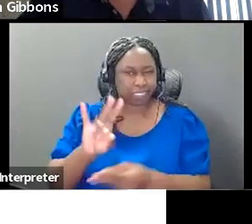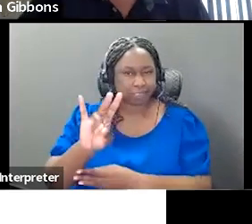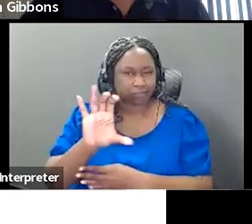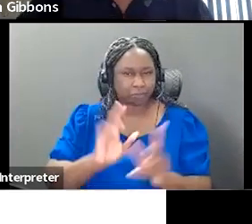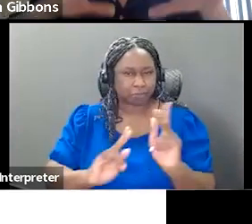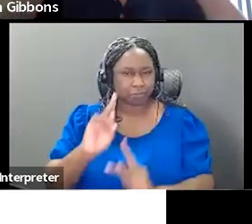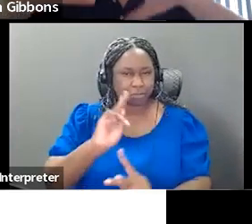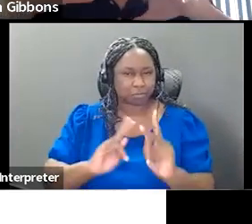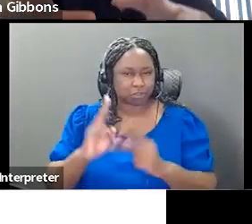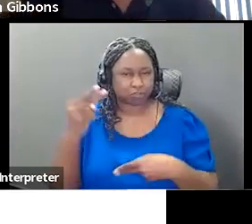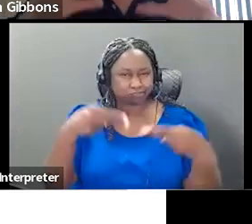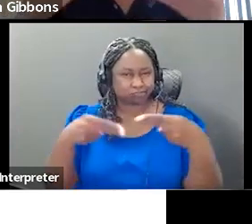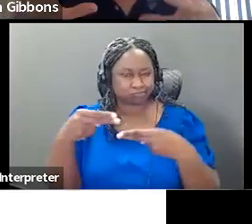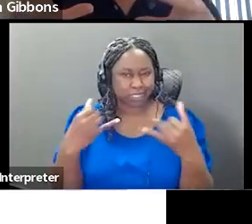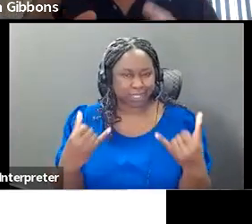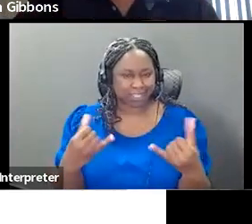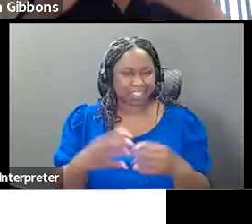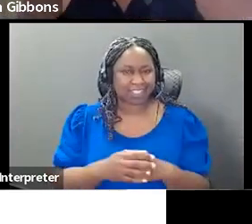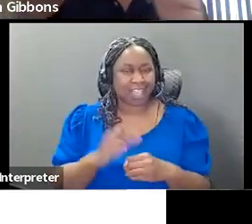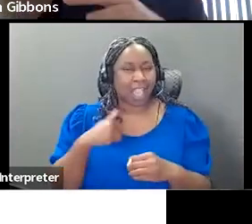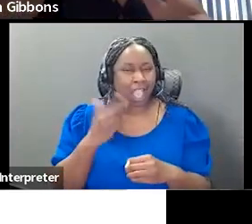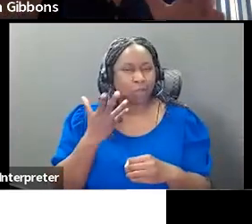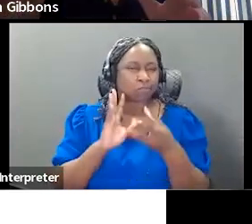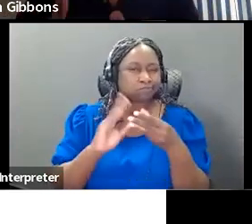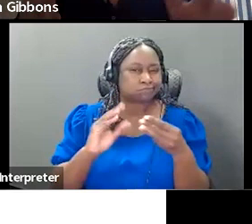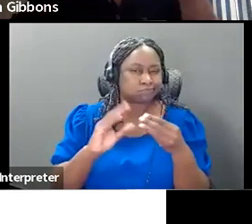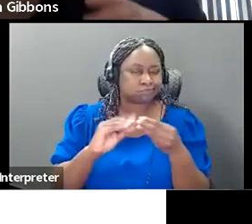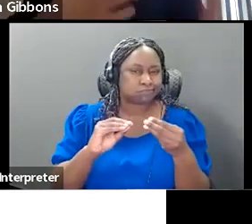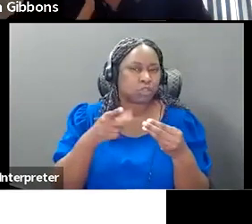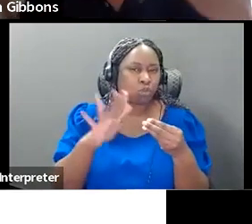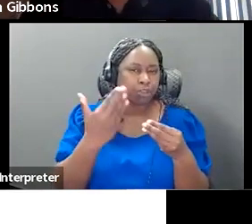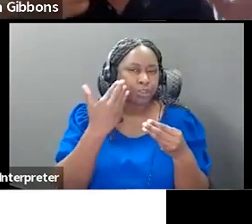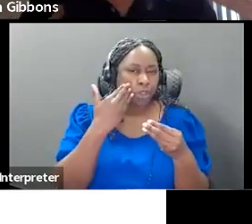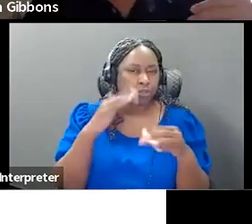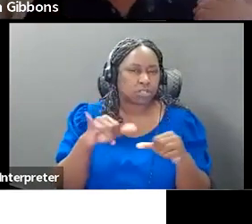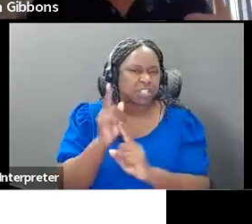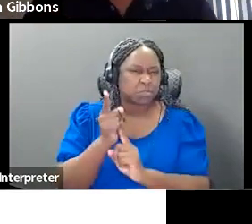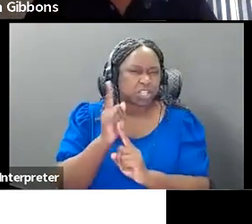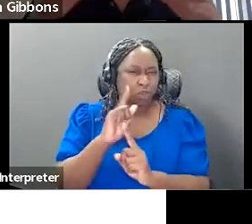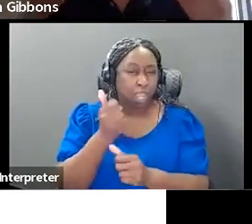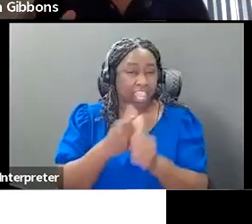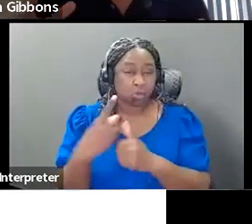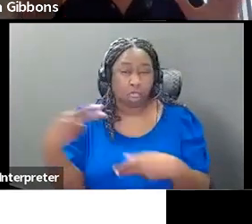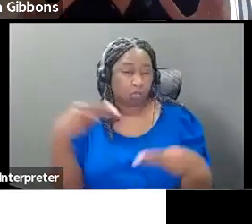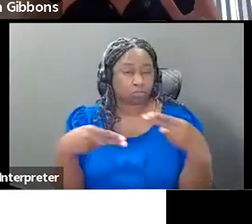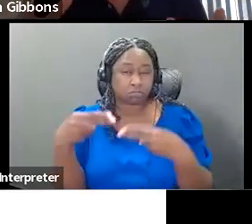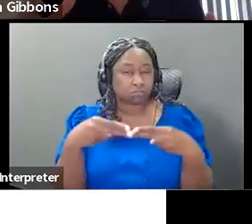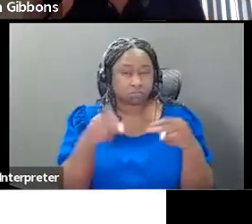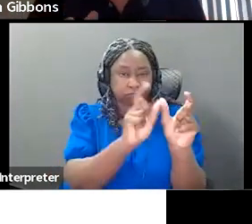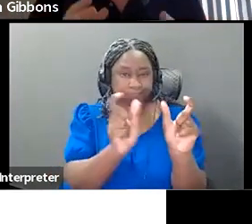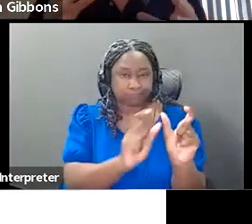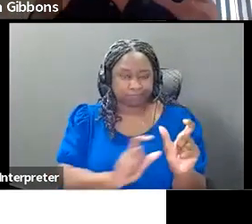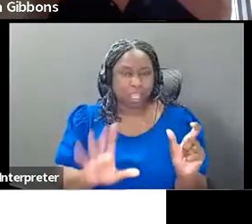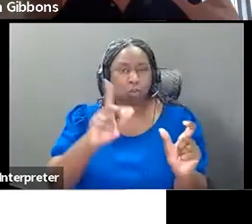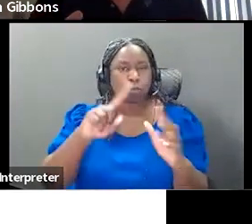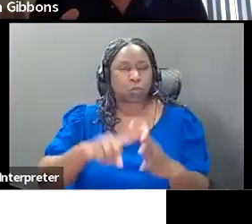with us today. So for the next couple of minutes, I'm going to yak at you in part because, as you all know, it takes a minute for Zoom to load everybody into the room. So we're going to start as we always do.